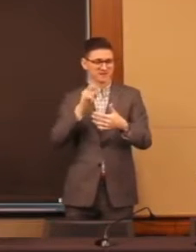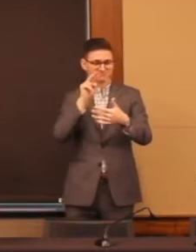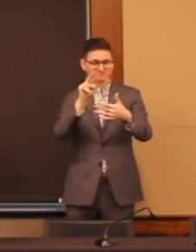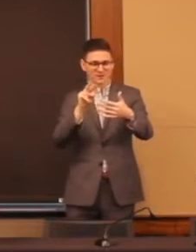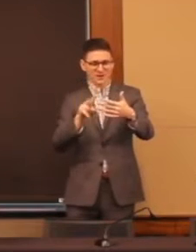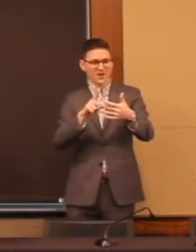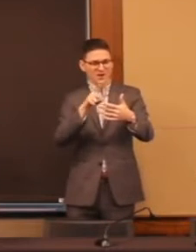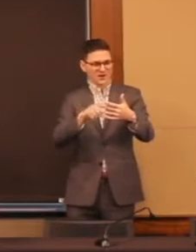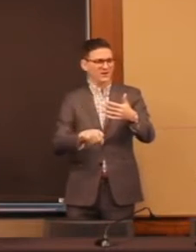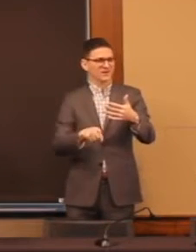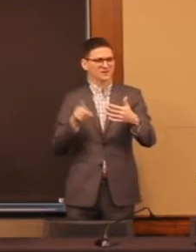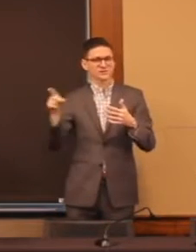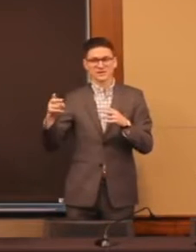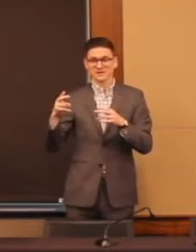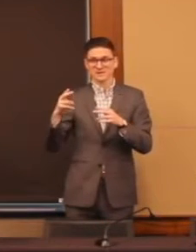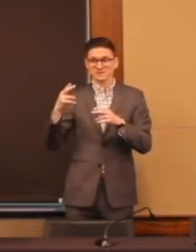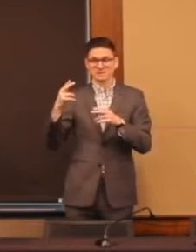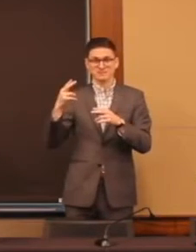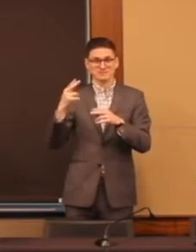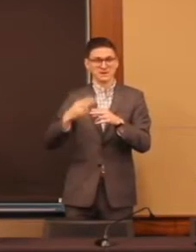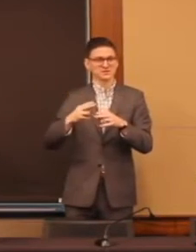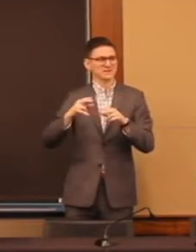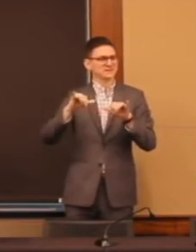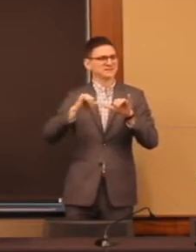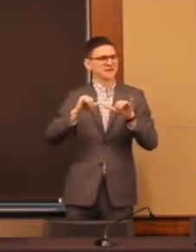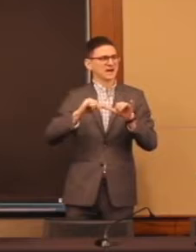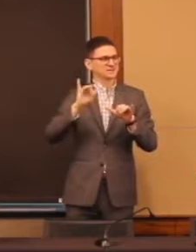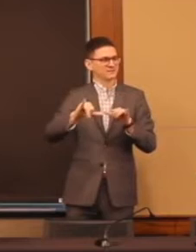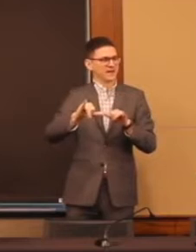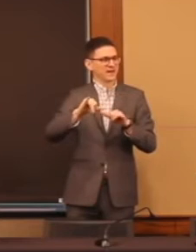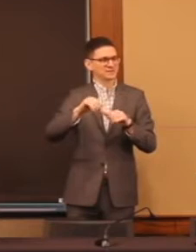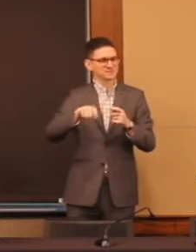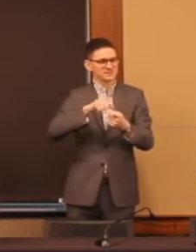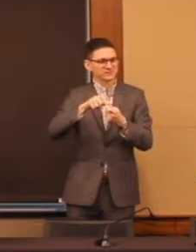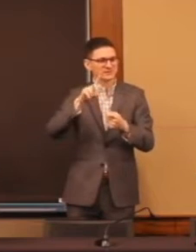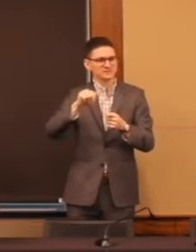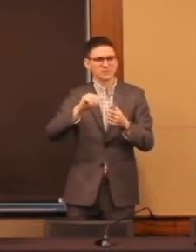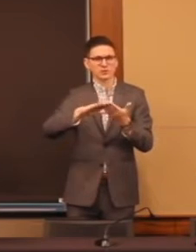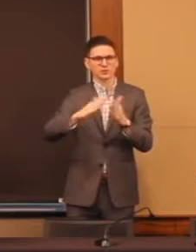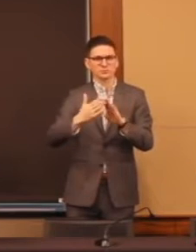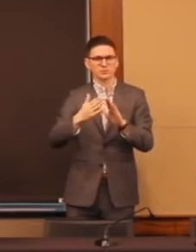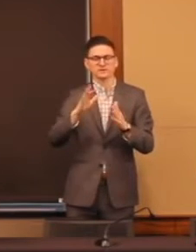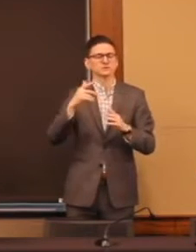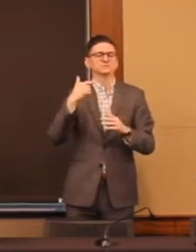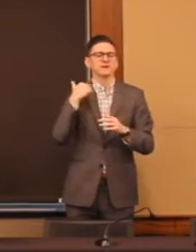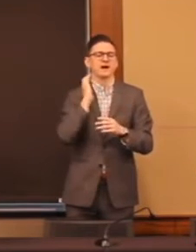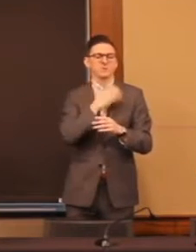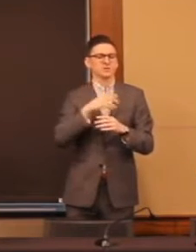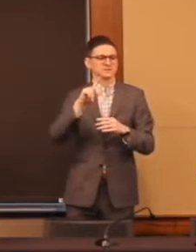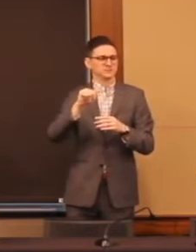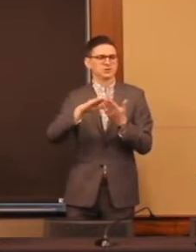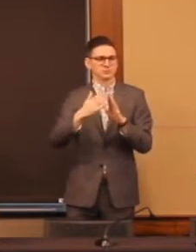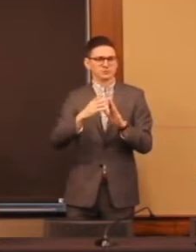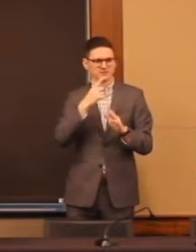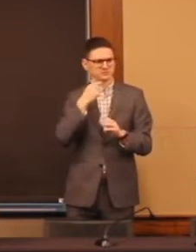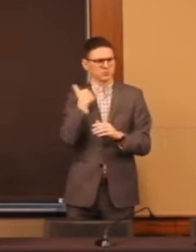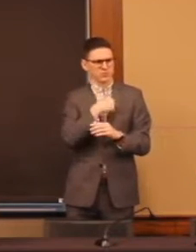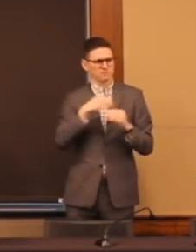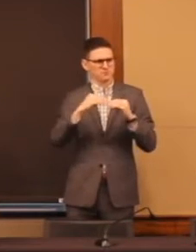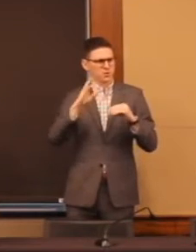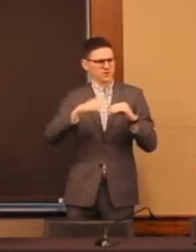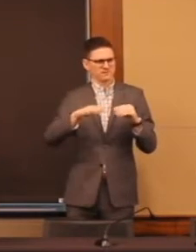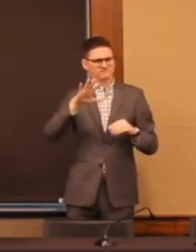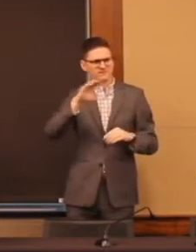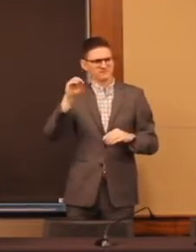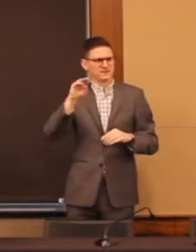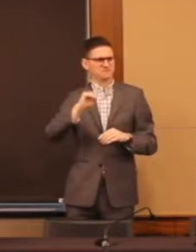She mentions the size of the disability community, that we're more than 50 million strong. And that's very important